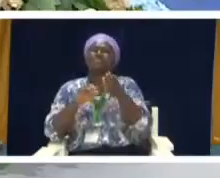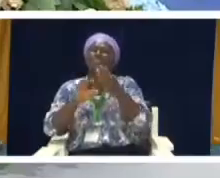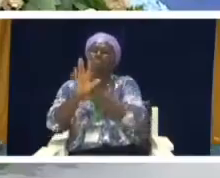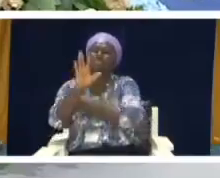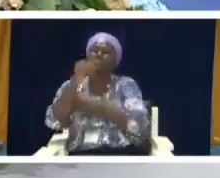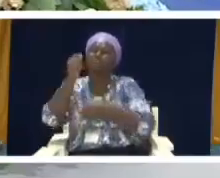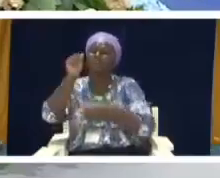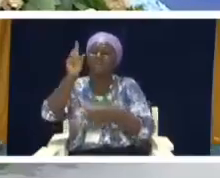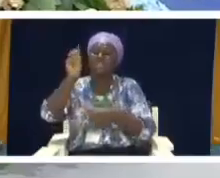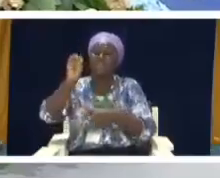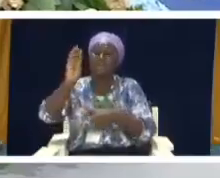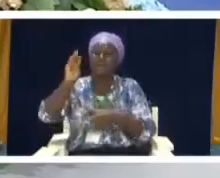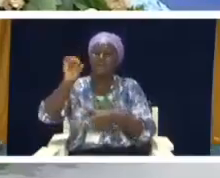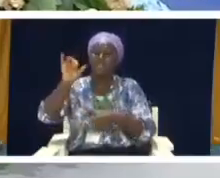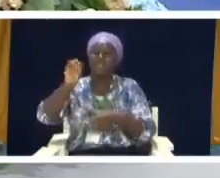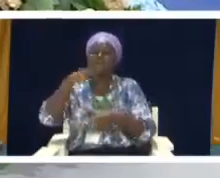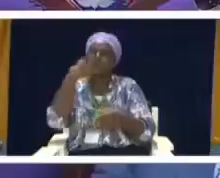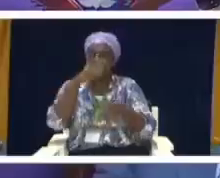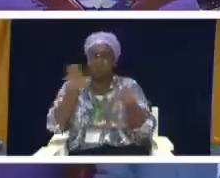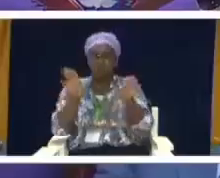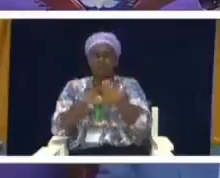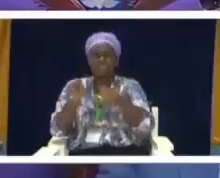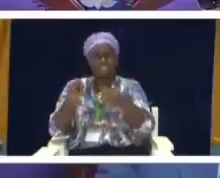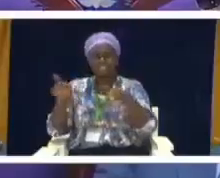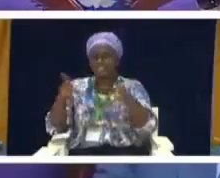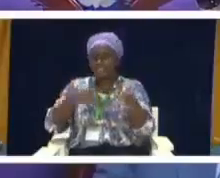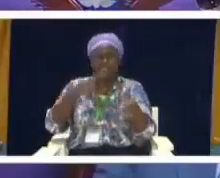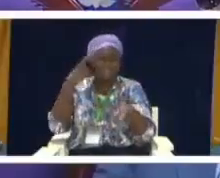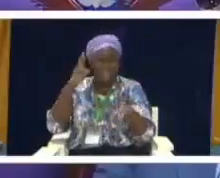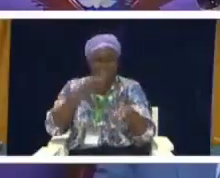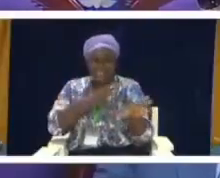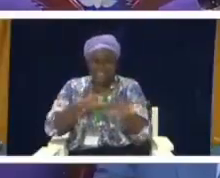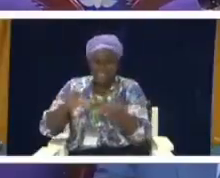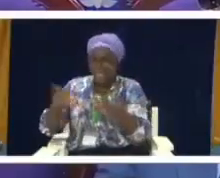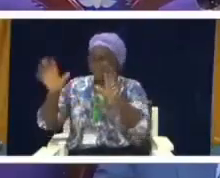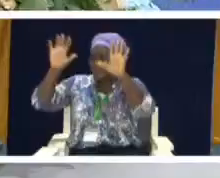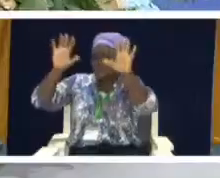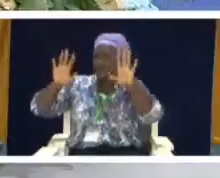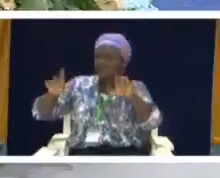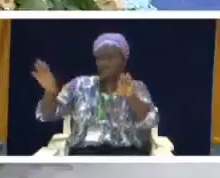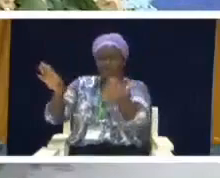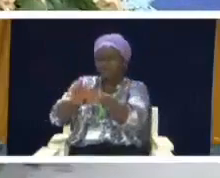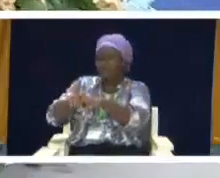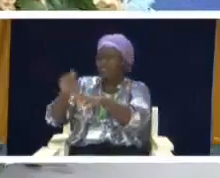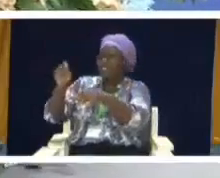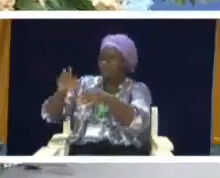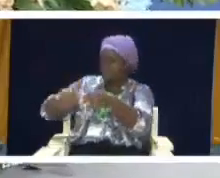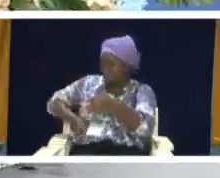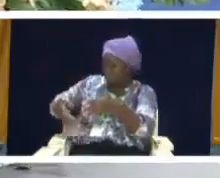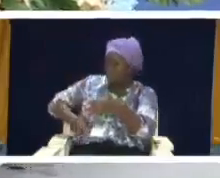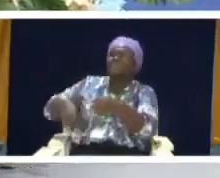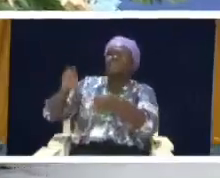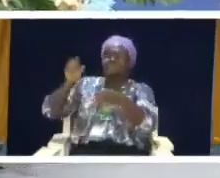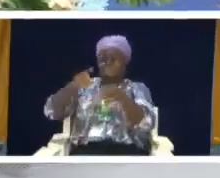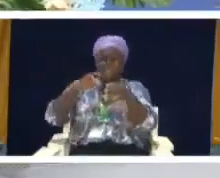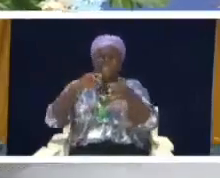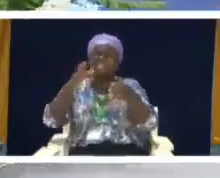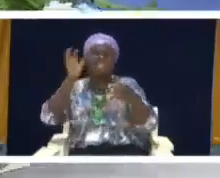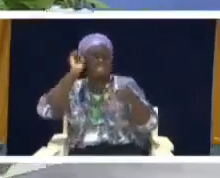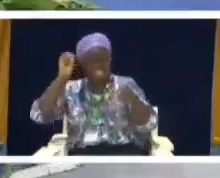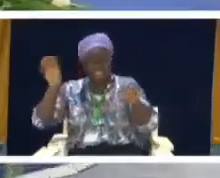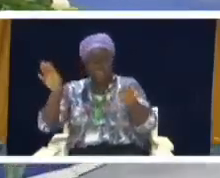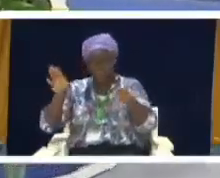Hey. Miraculously, hey. Close the wound." Amen. And that was how he closed the wound